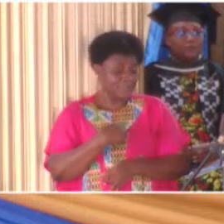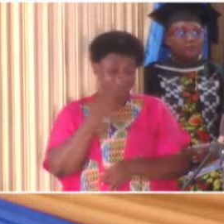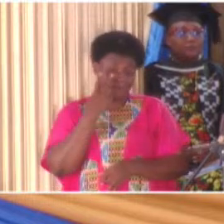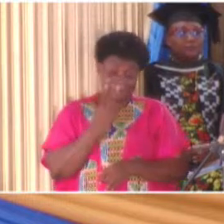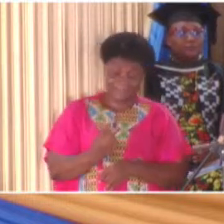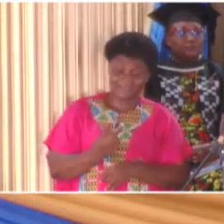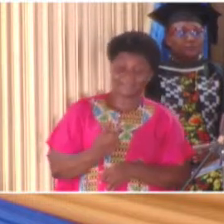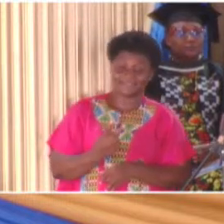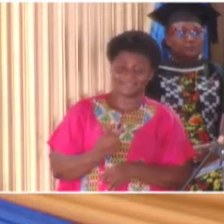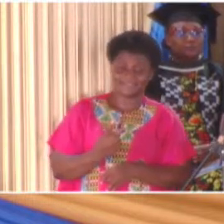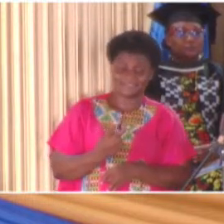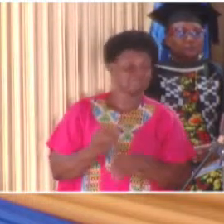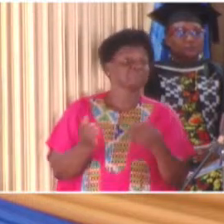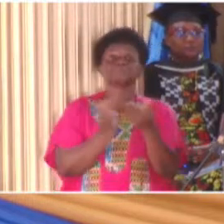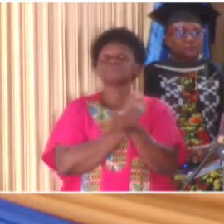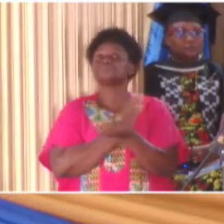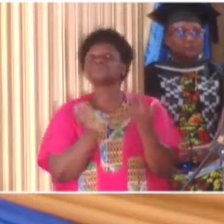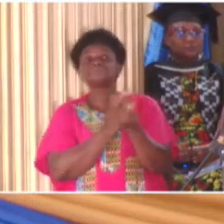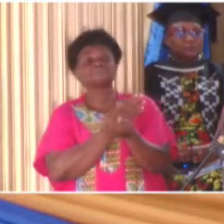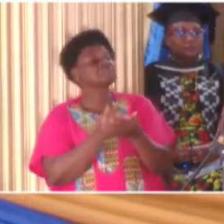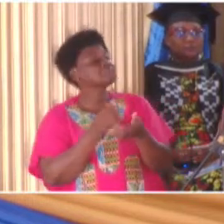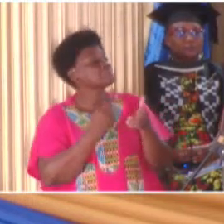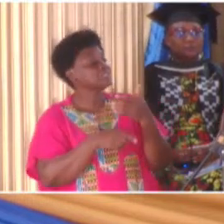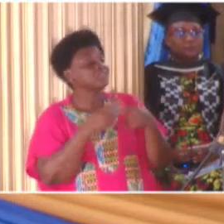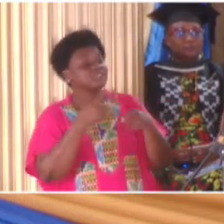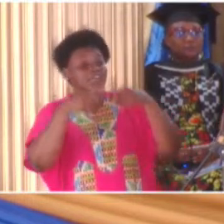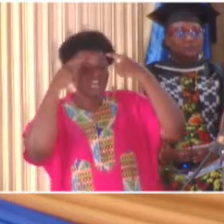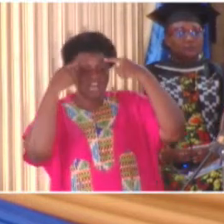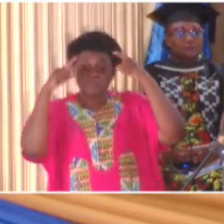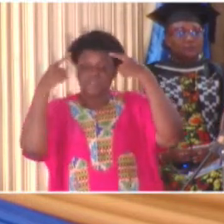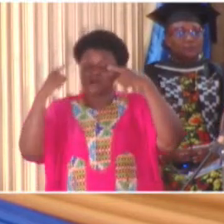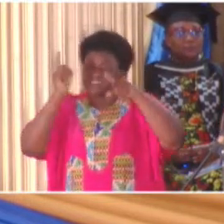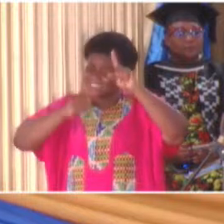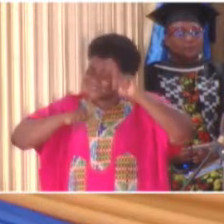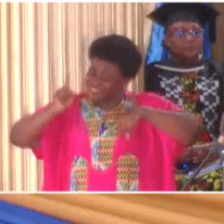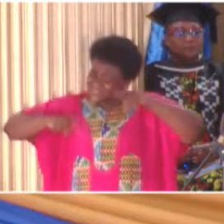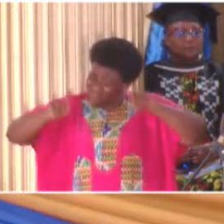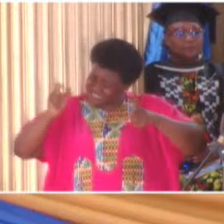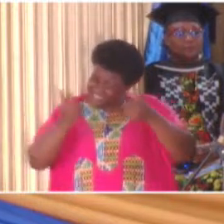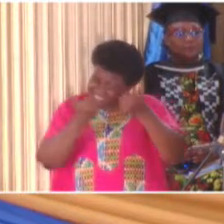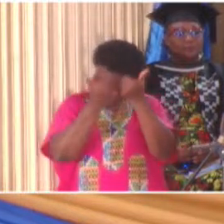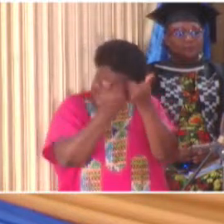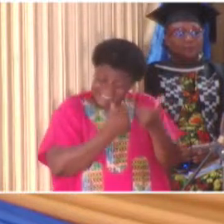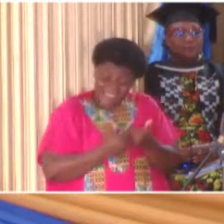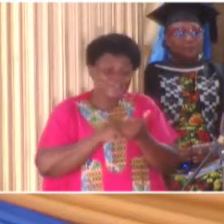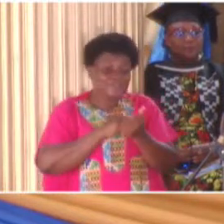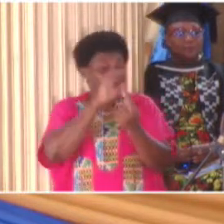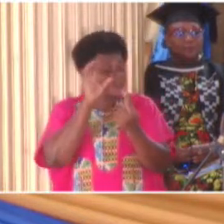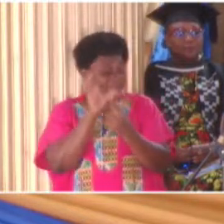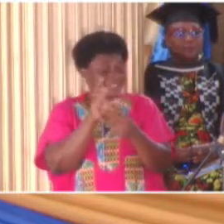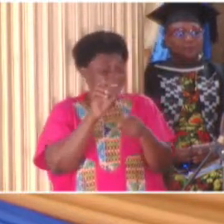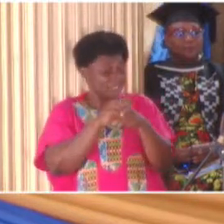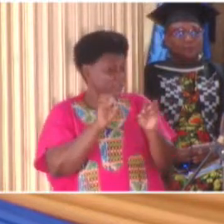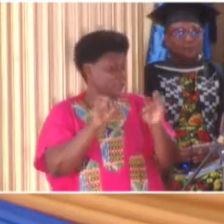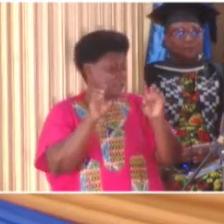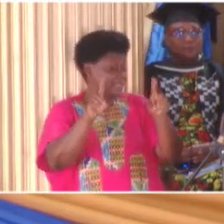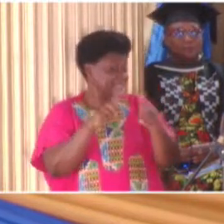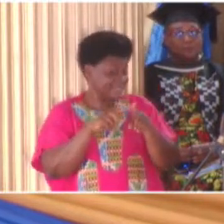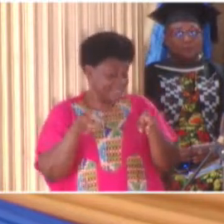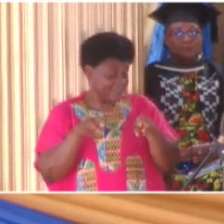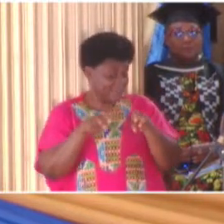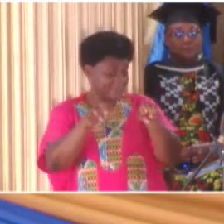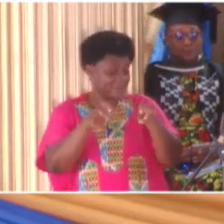that despite all the numerous challenges you encountered in your educational